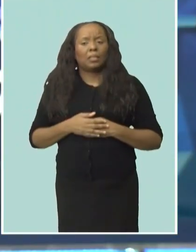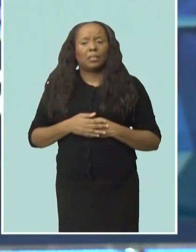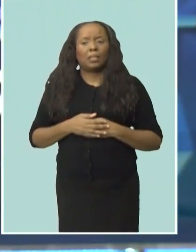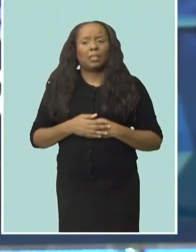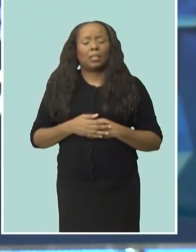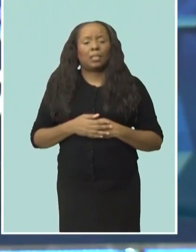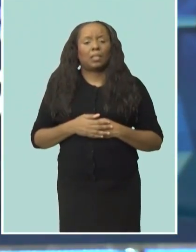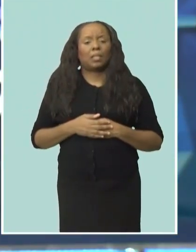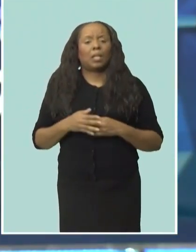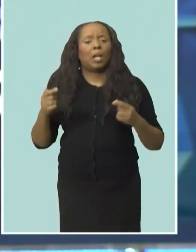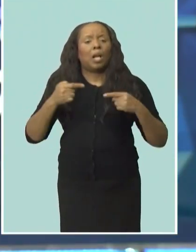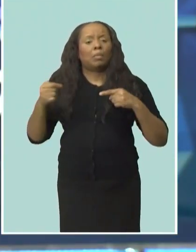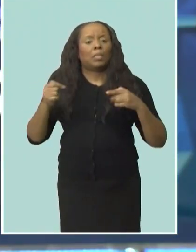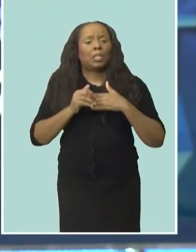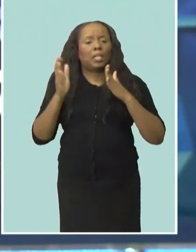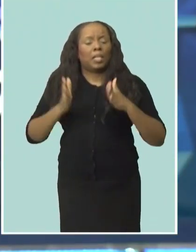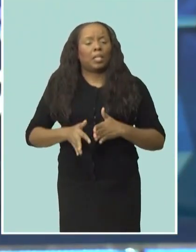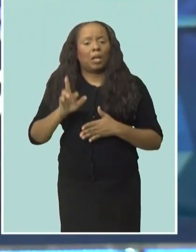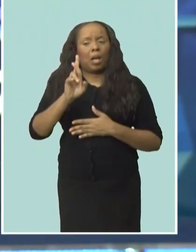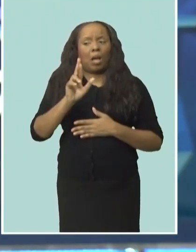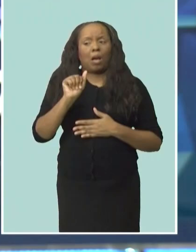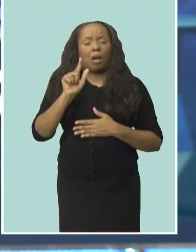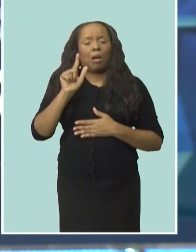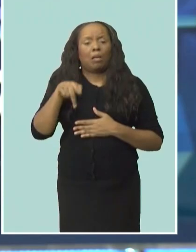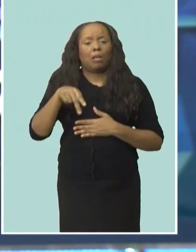Opposition leader Ralph Thorne is assuring the public,